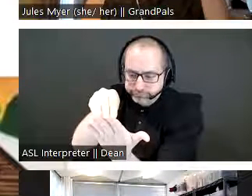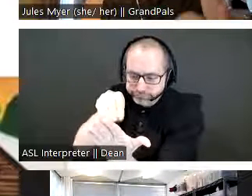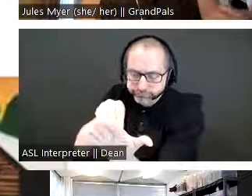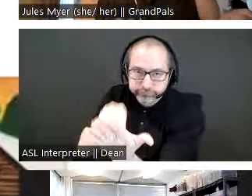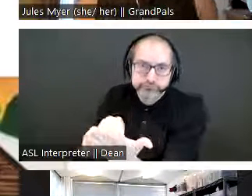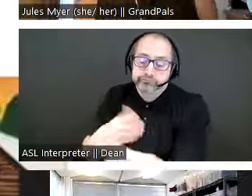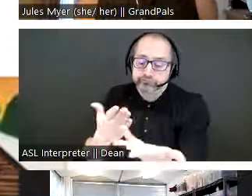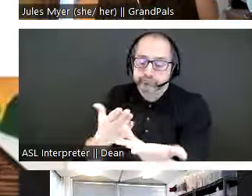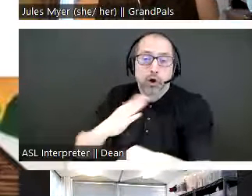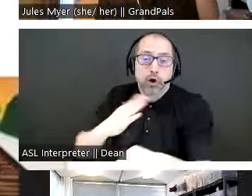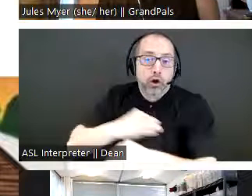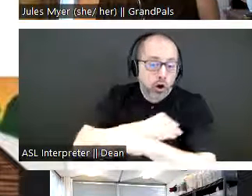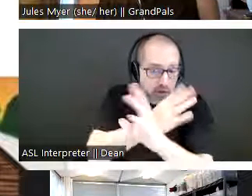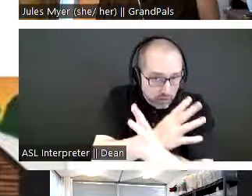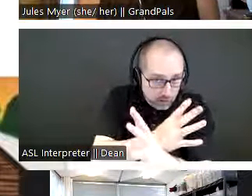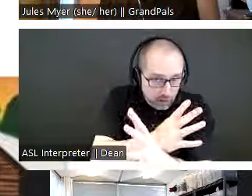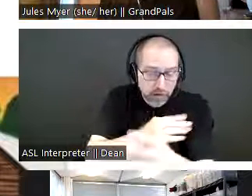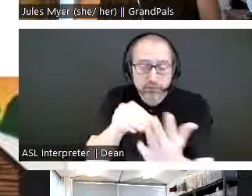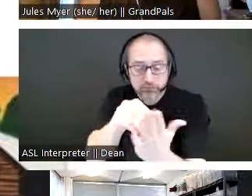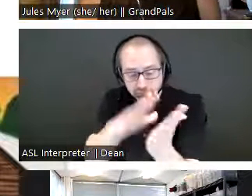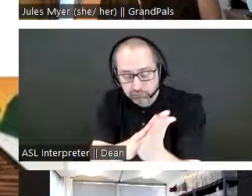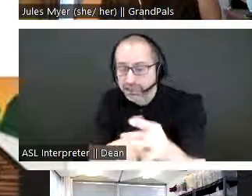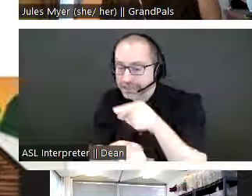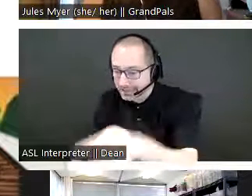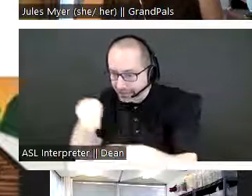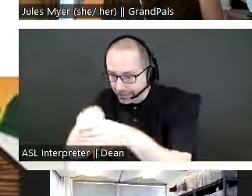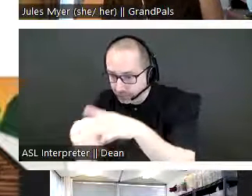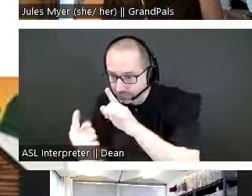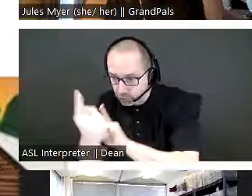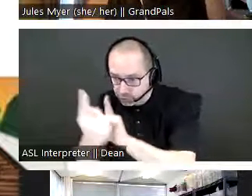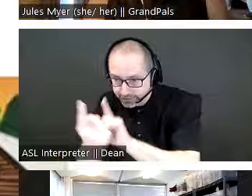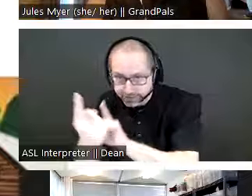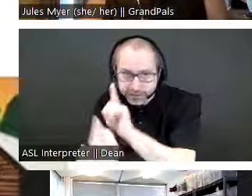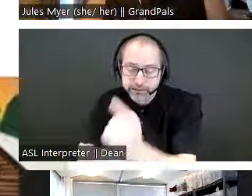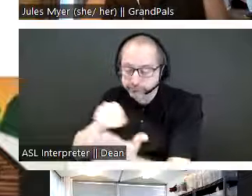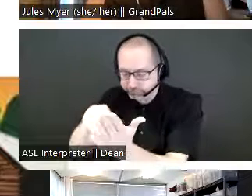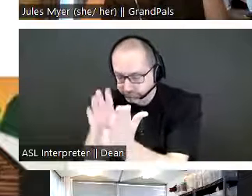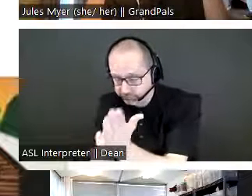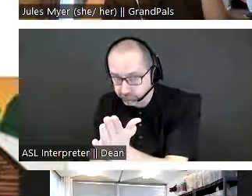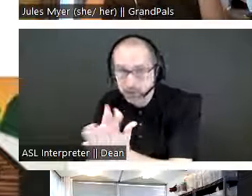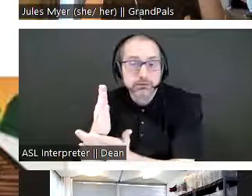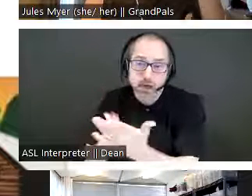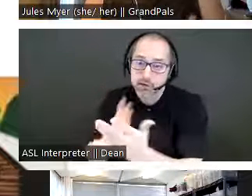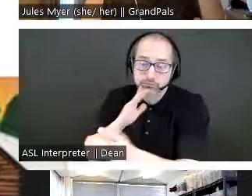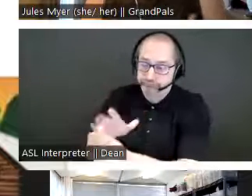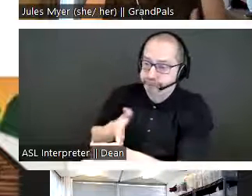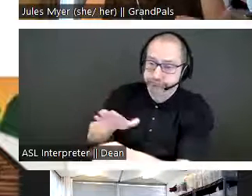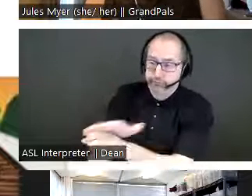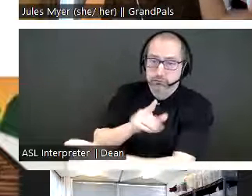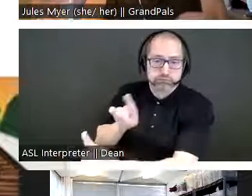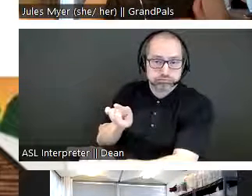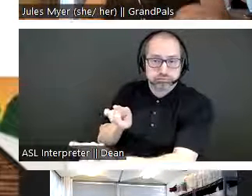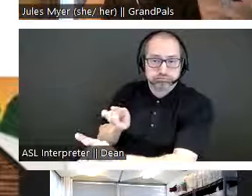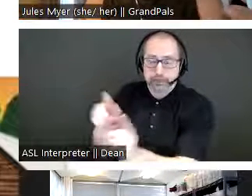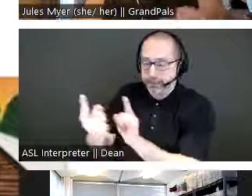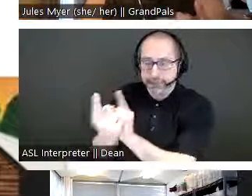online versus in person. And in some scenarios, it may be all in person, or in other cases, there may